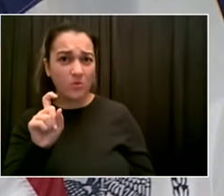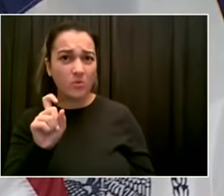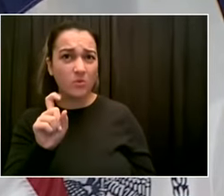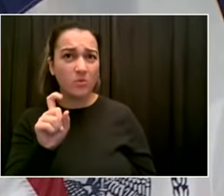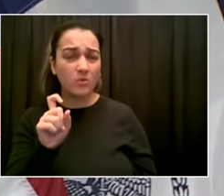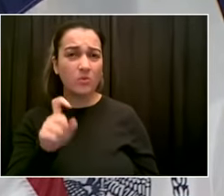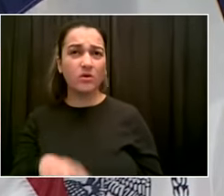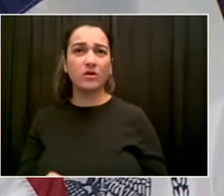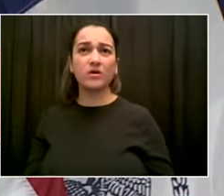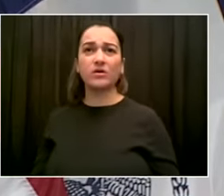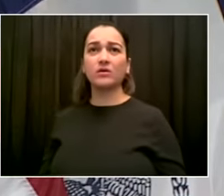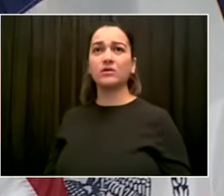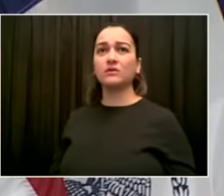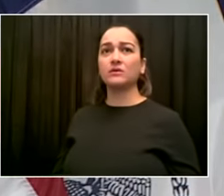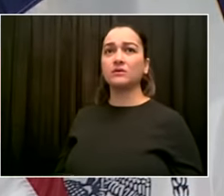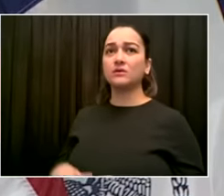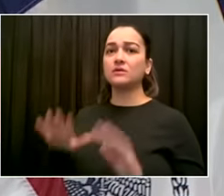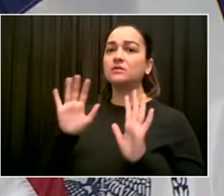the full truth and we need it quickly.